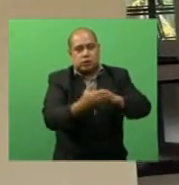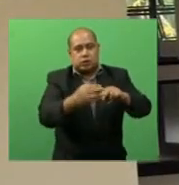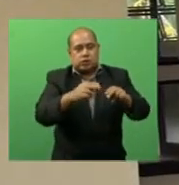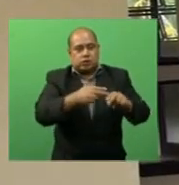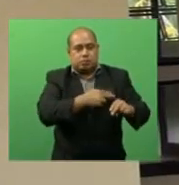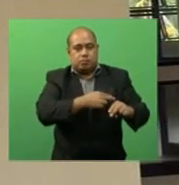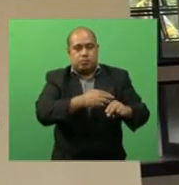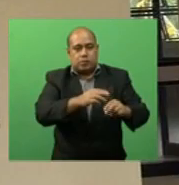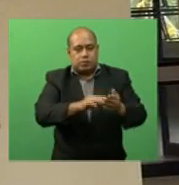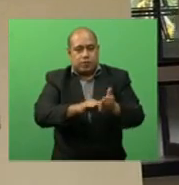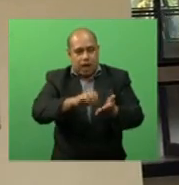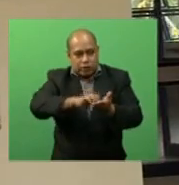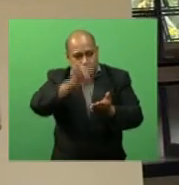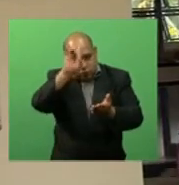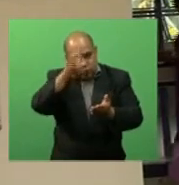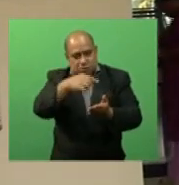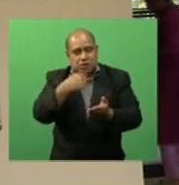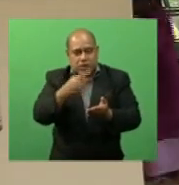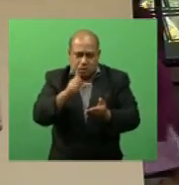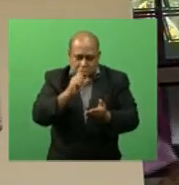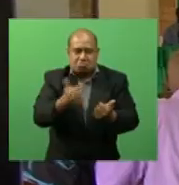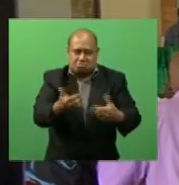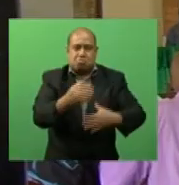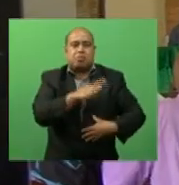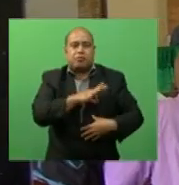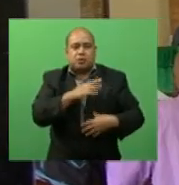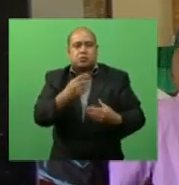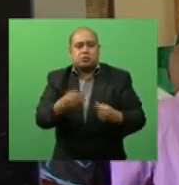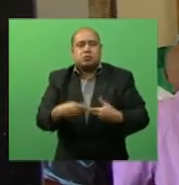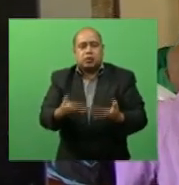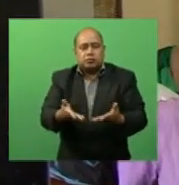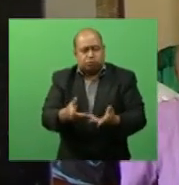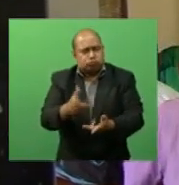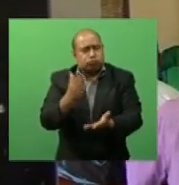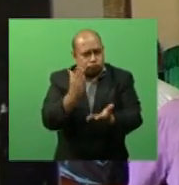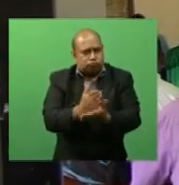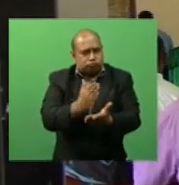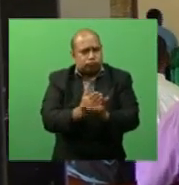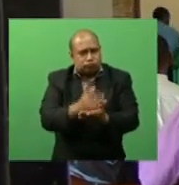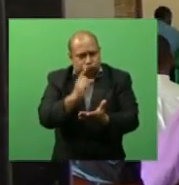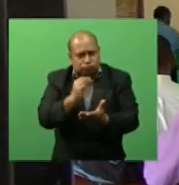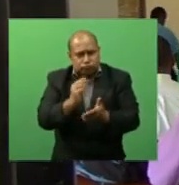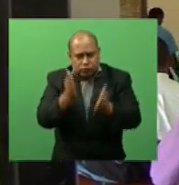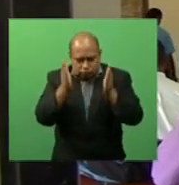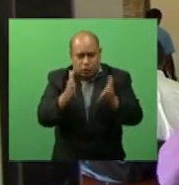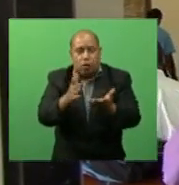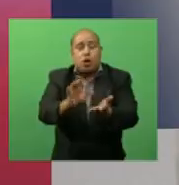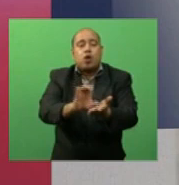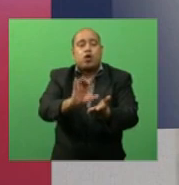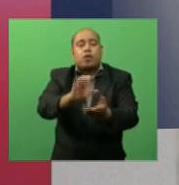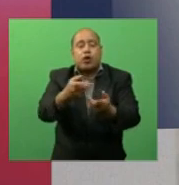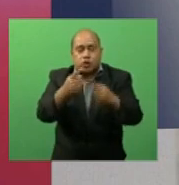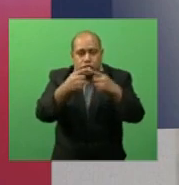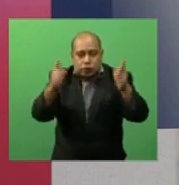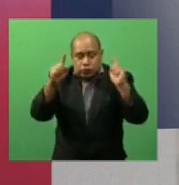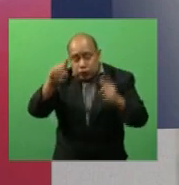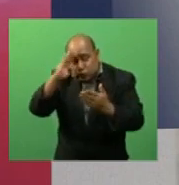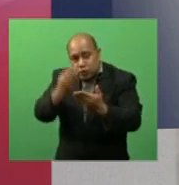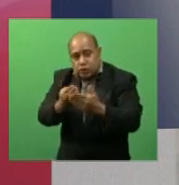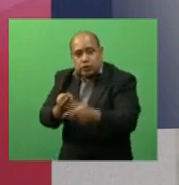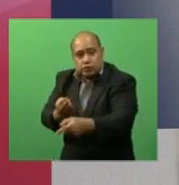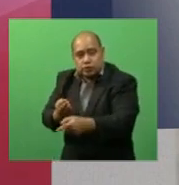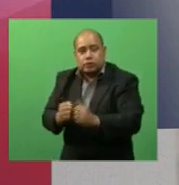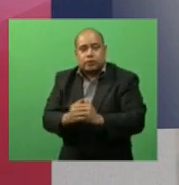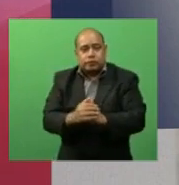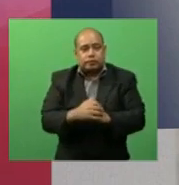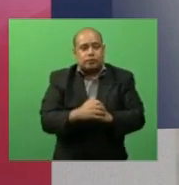be beneficial not only to the institutions but to graduates and upcoming students as well. Yes, Senator,